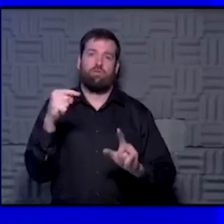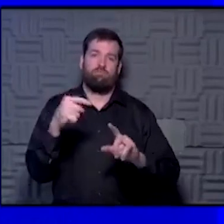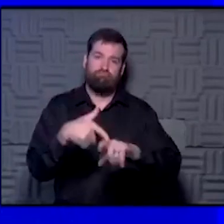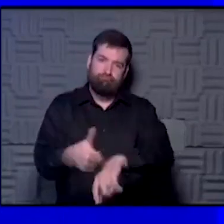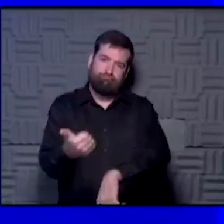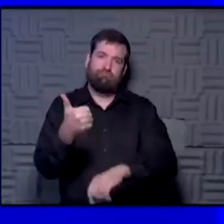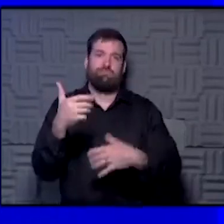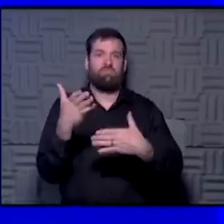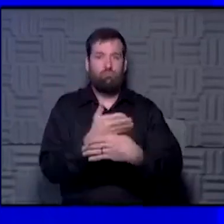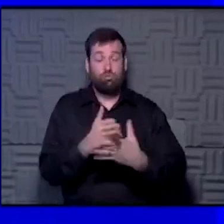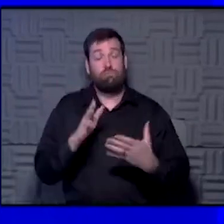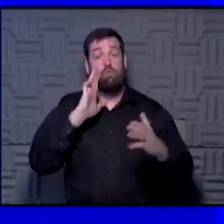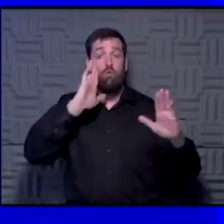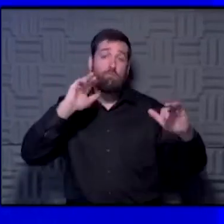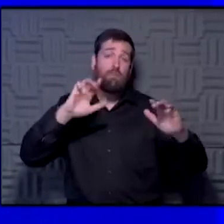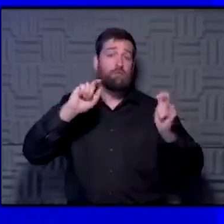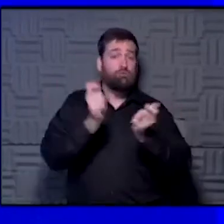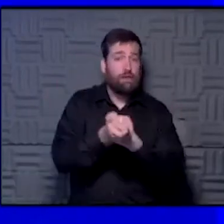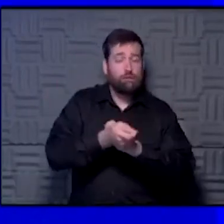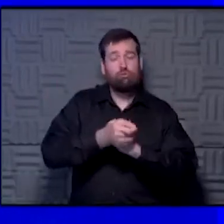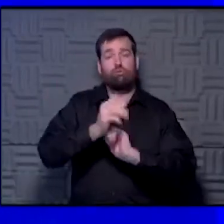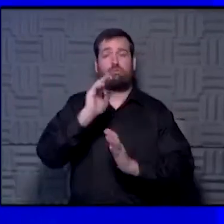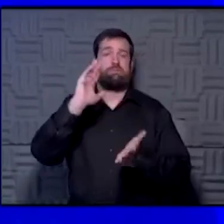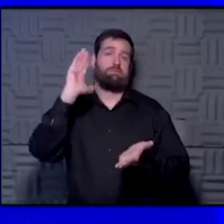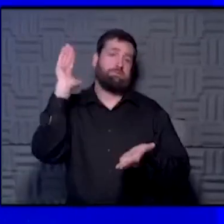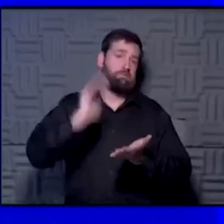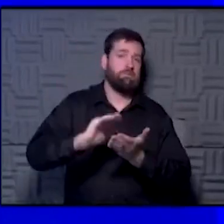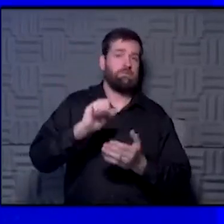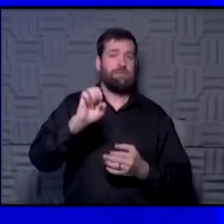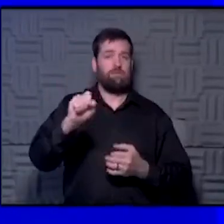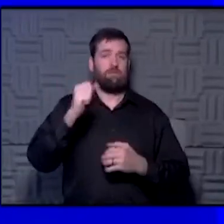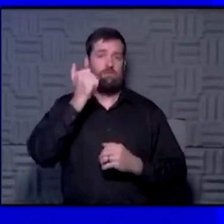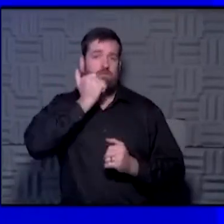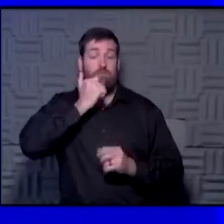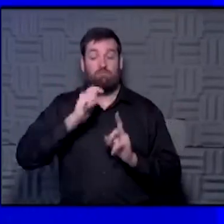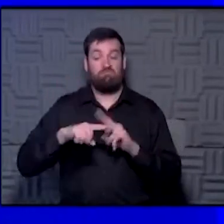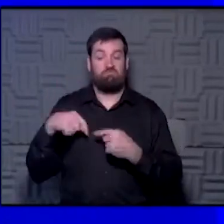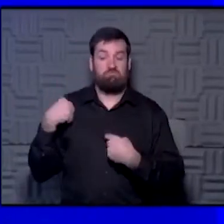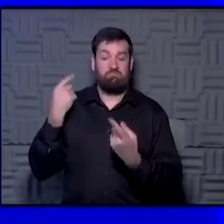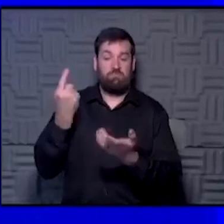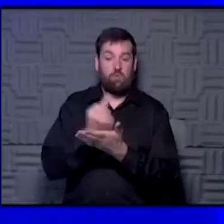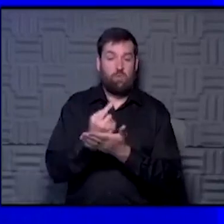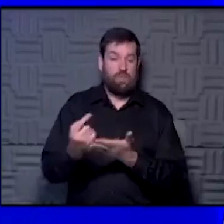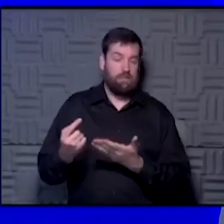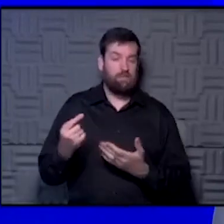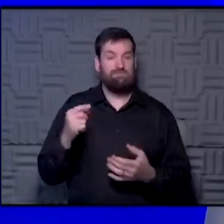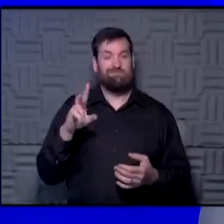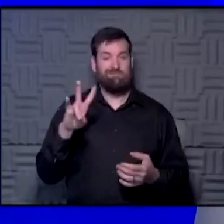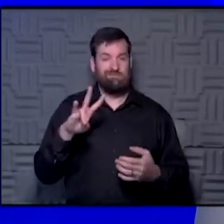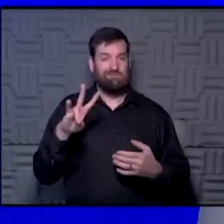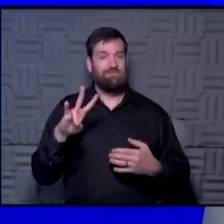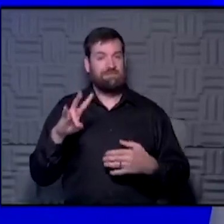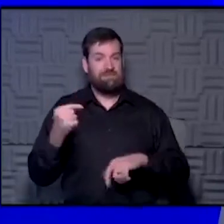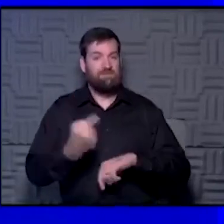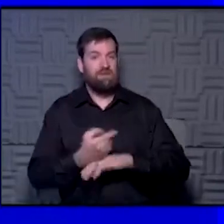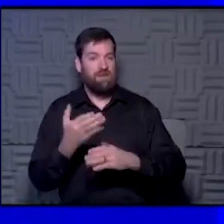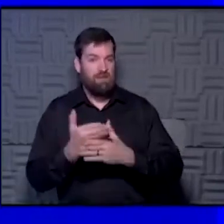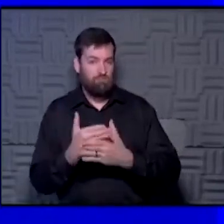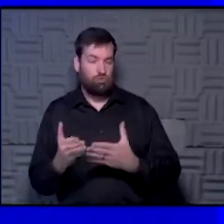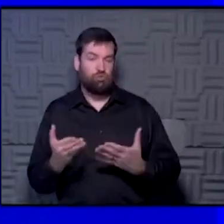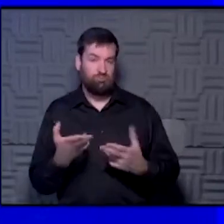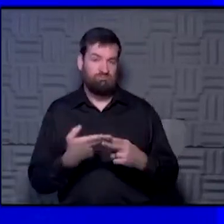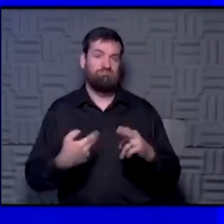there will be a change and we will have less cases per day, but certainly the last week or so, our rolling 7-day average in the Kansas City area